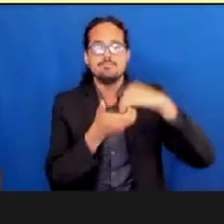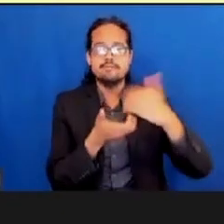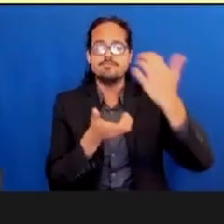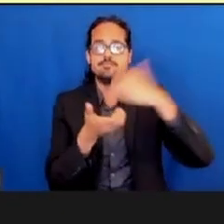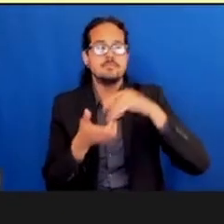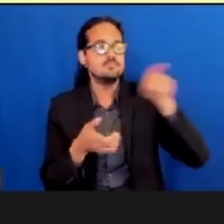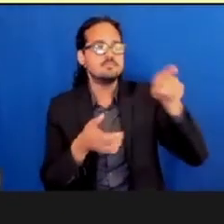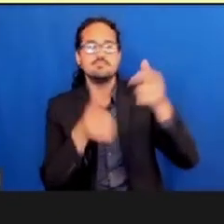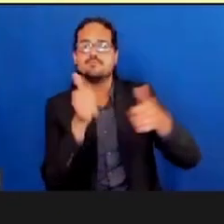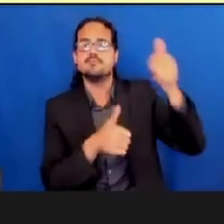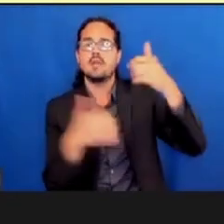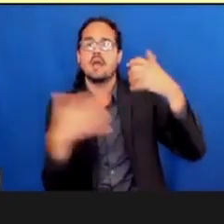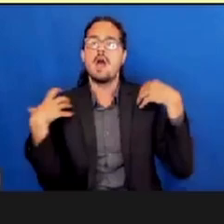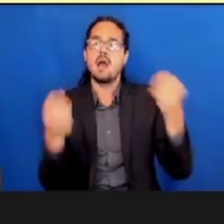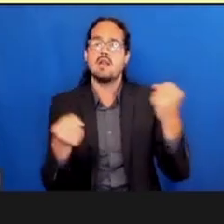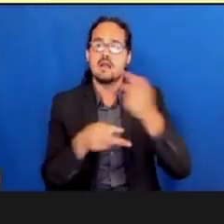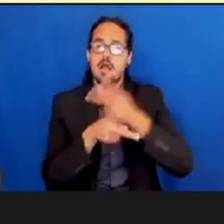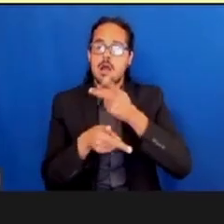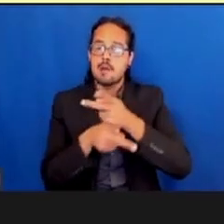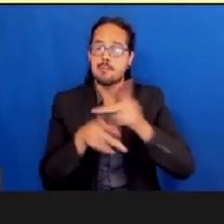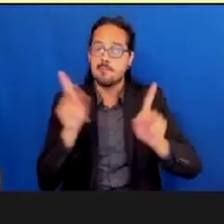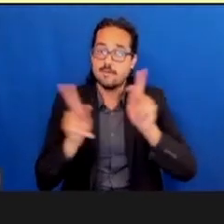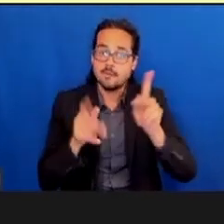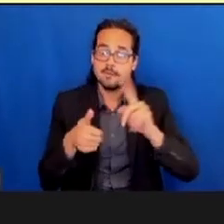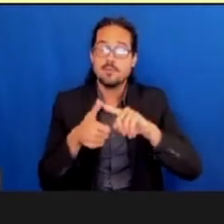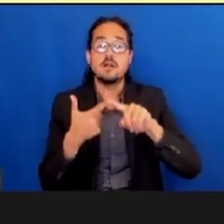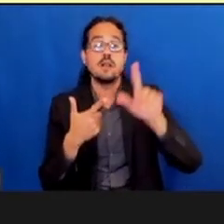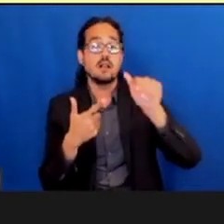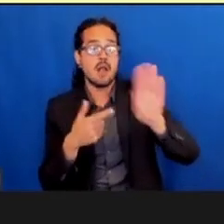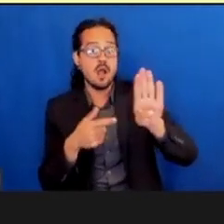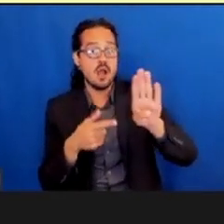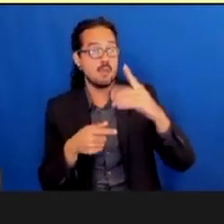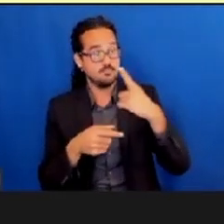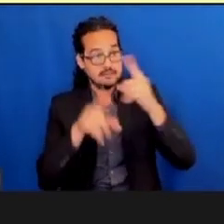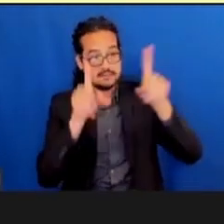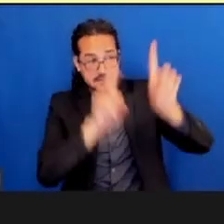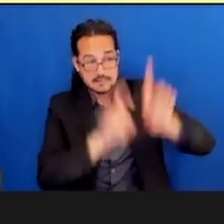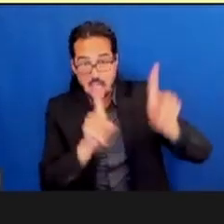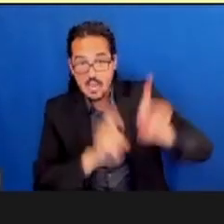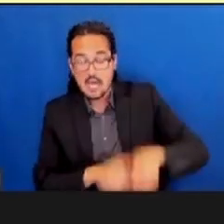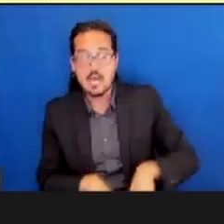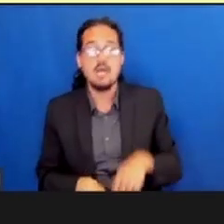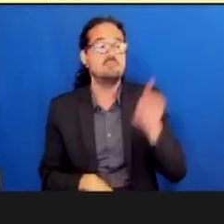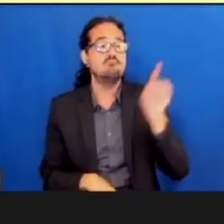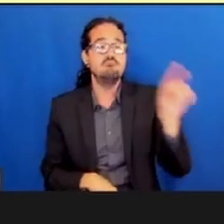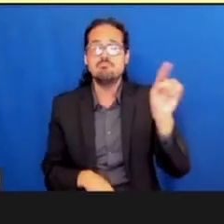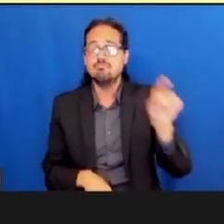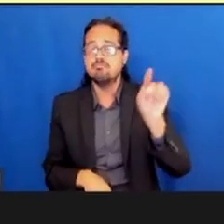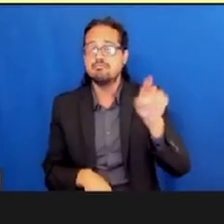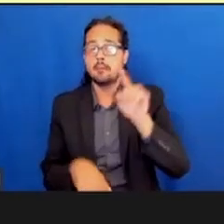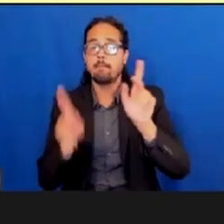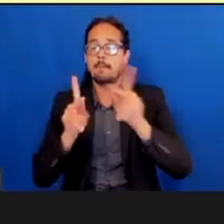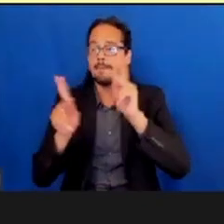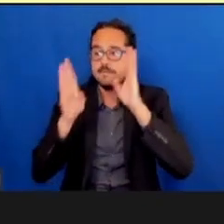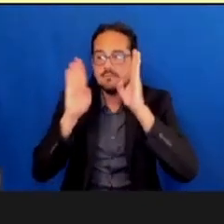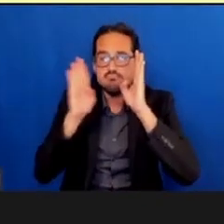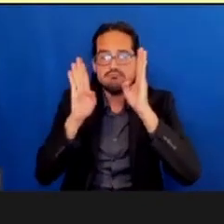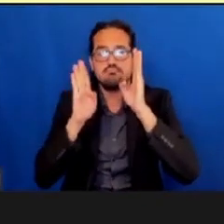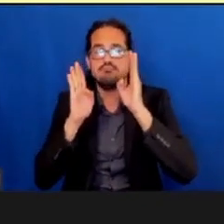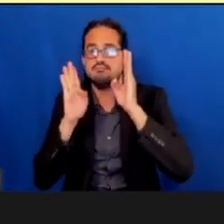community that we have learned that our community can respond in a timely way when we need